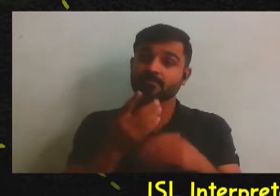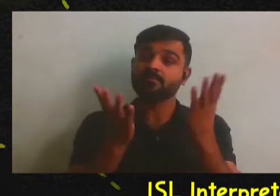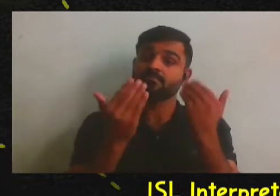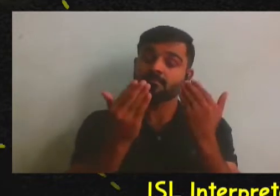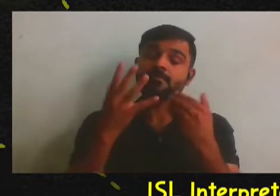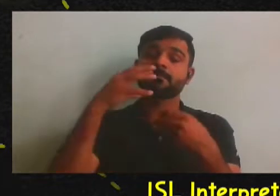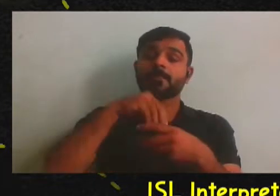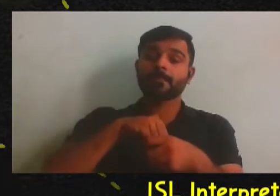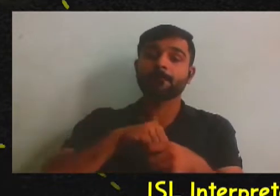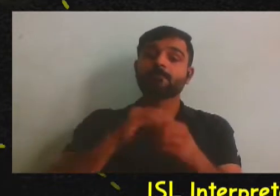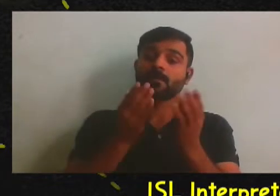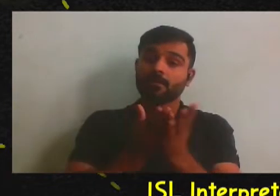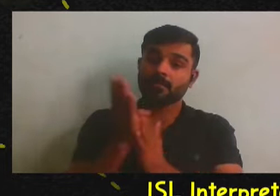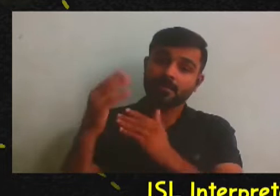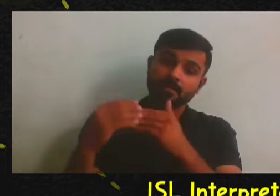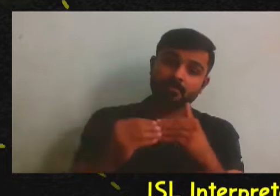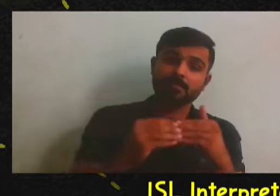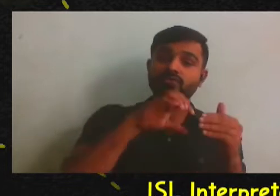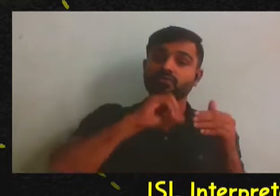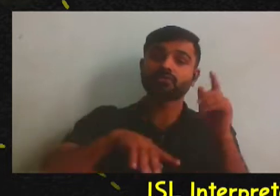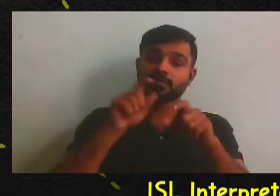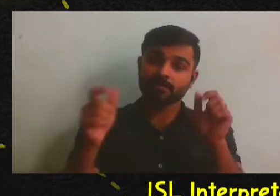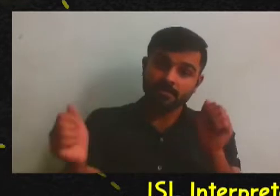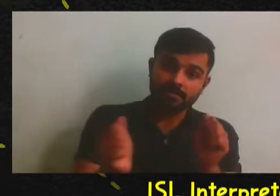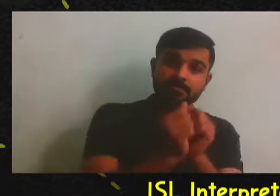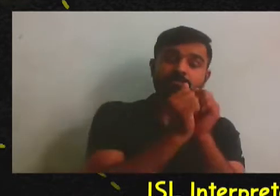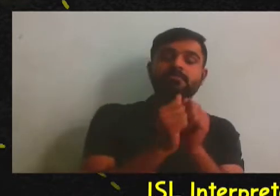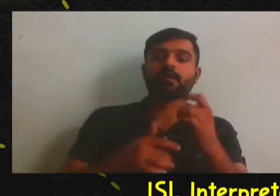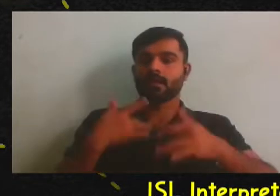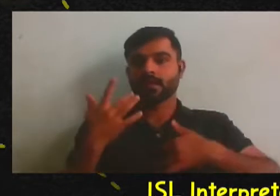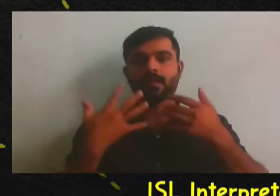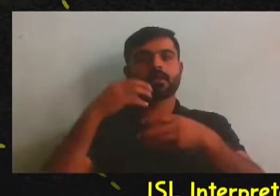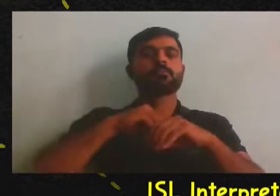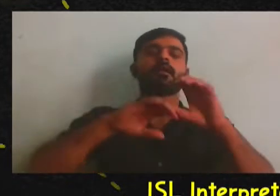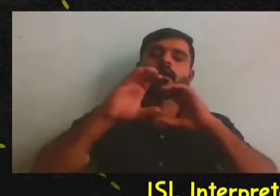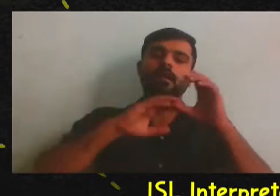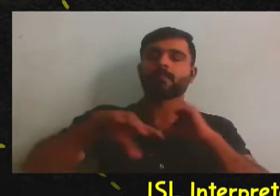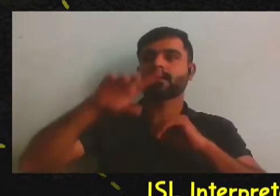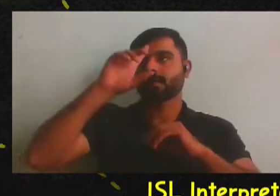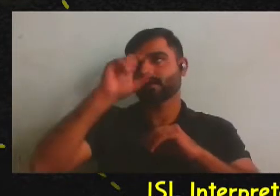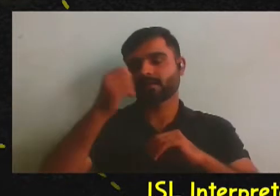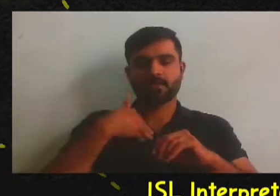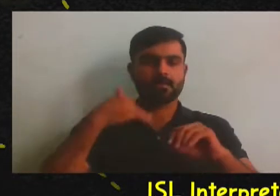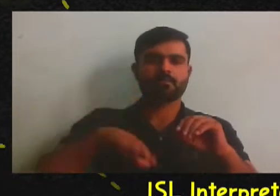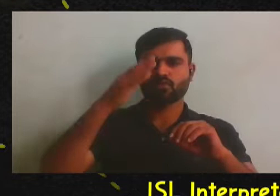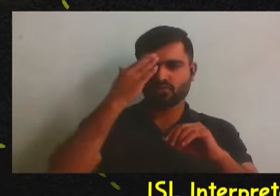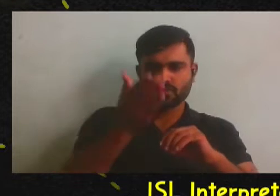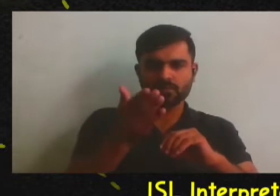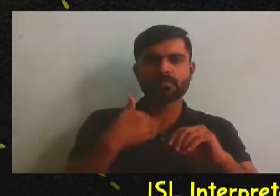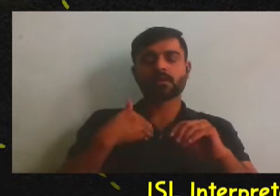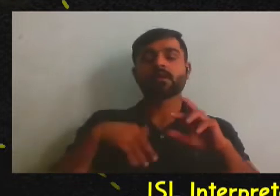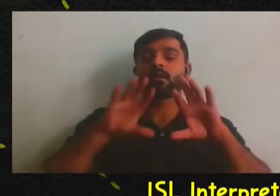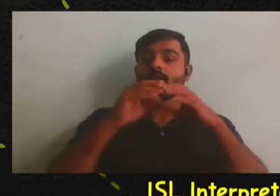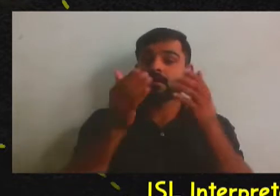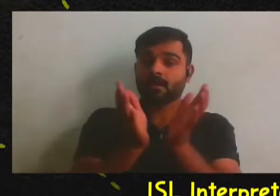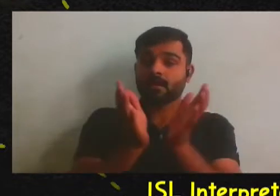the pathway through which to reach these young people, was already a site of contemplation, you'll remember. I guess, communities,